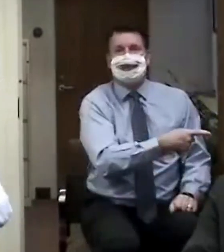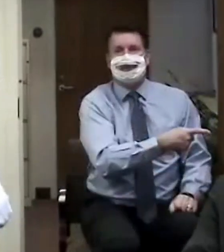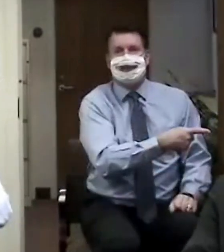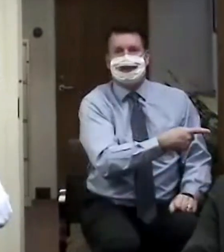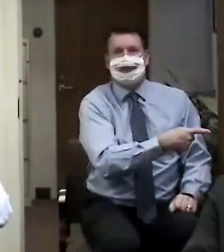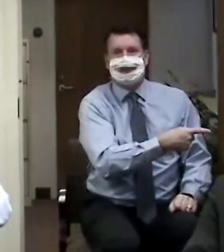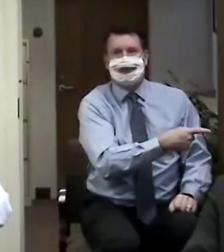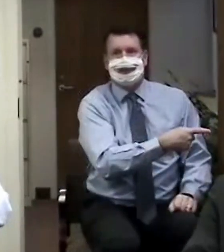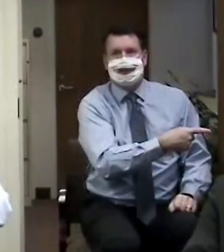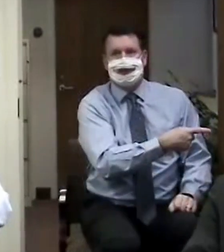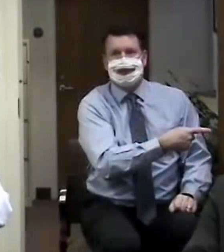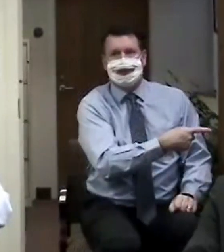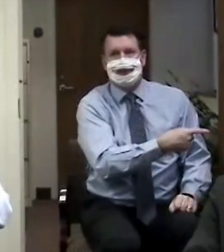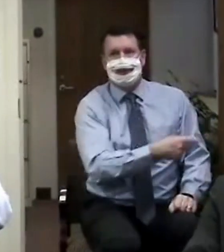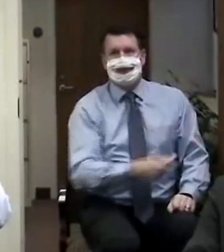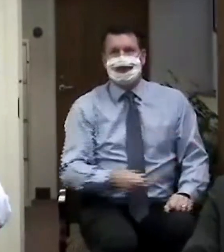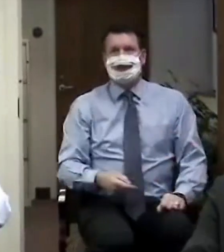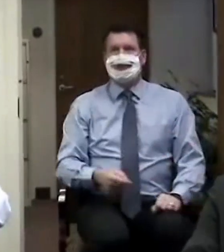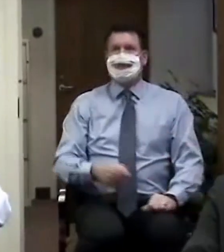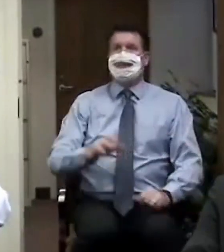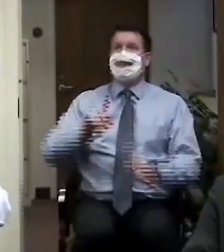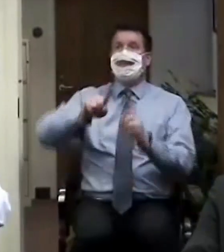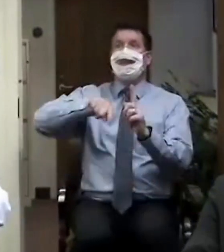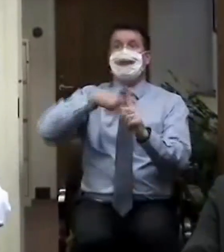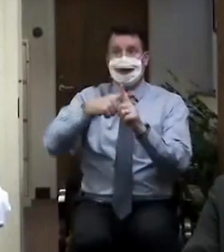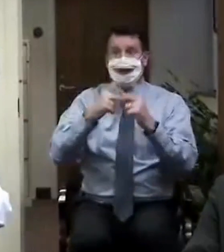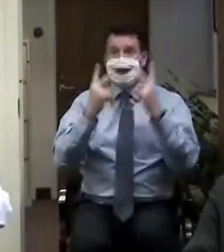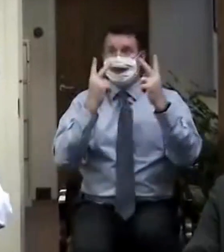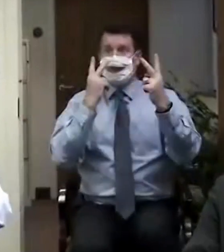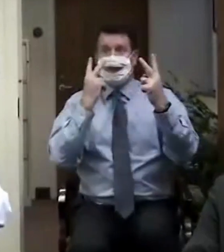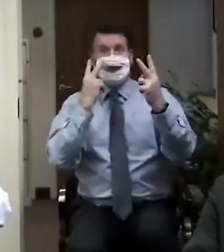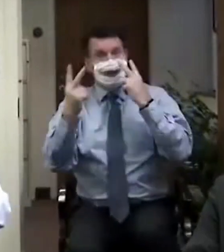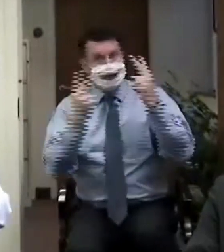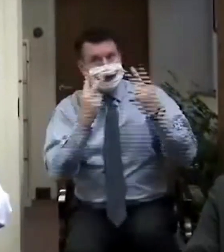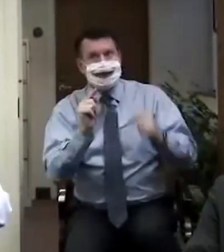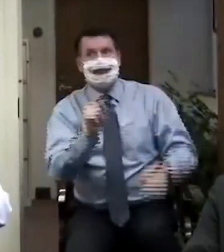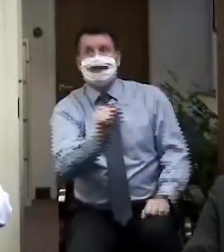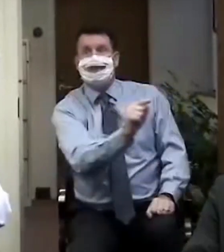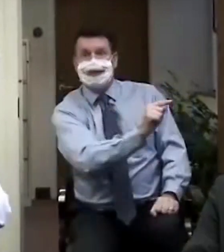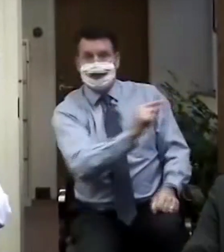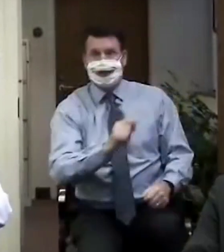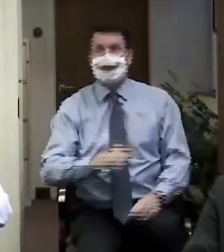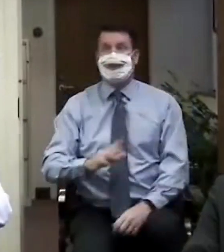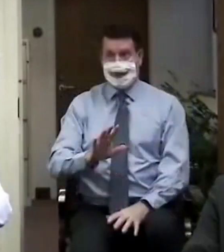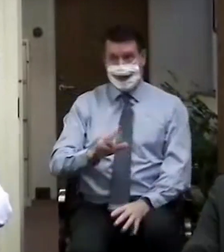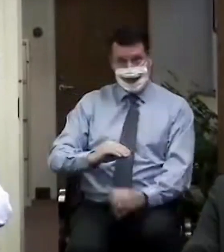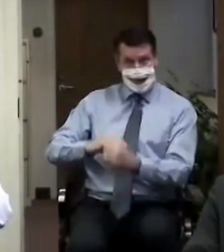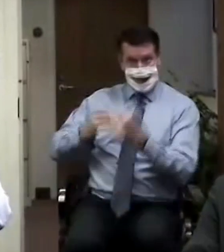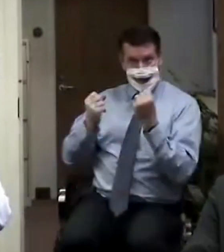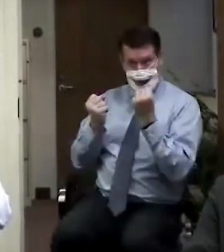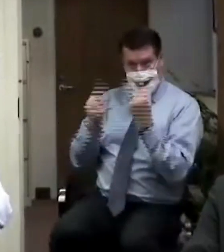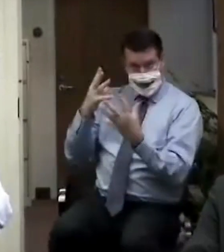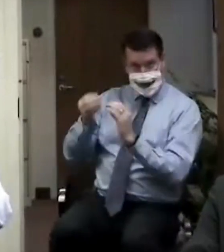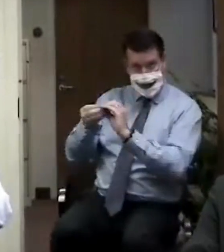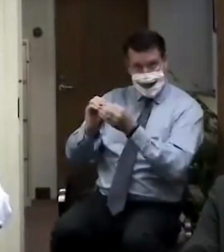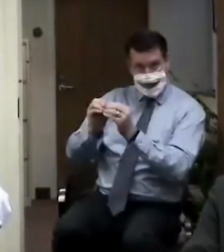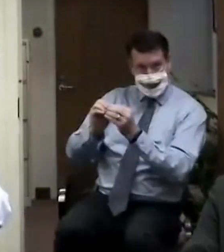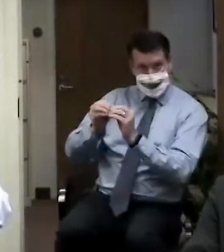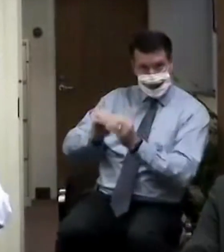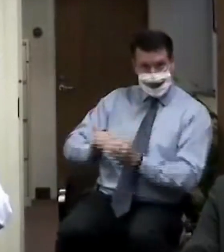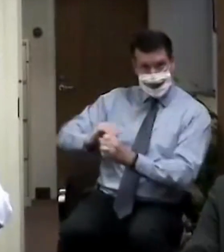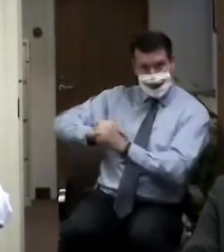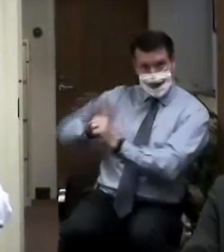decrease in the number of COVID patients and a stabilization of that. Now, I don't want to say that COVID is not a risk. It certainly is a